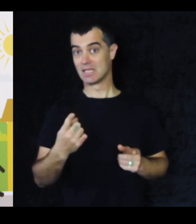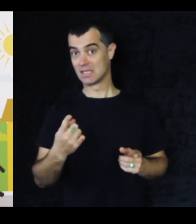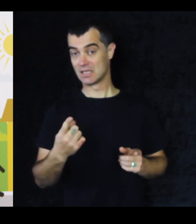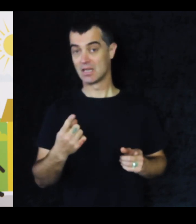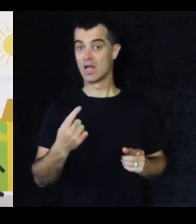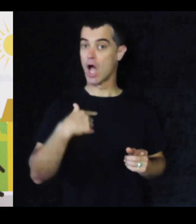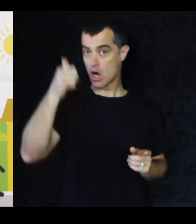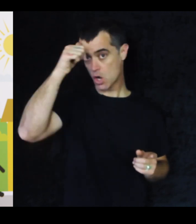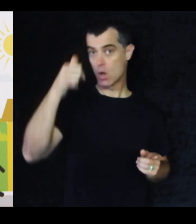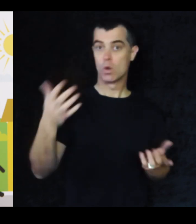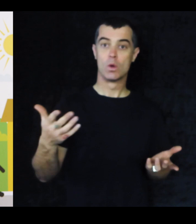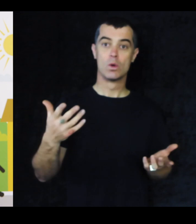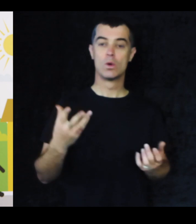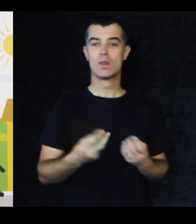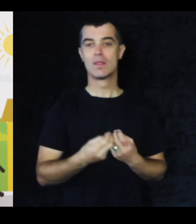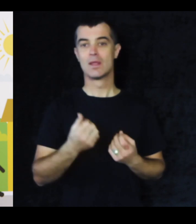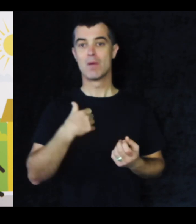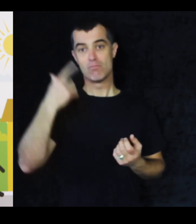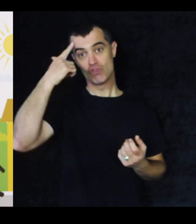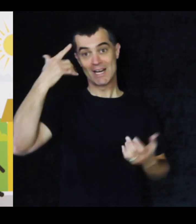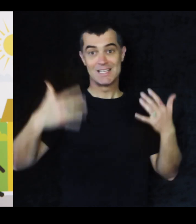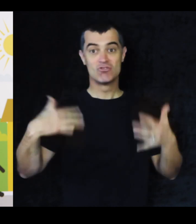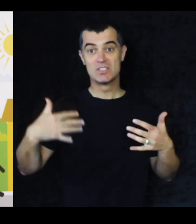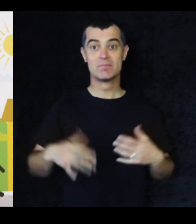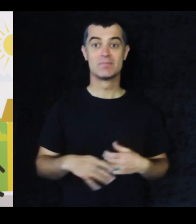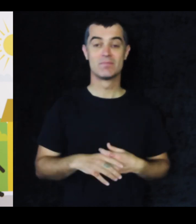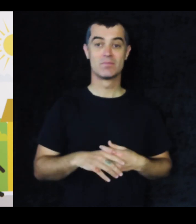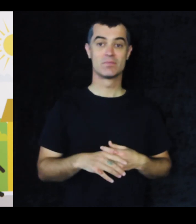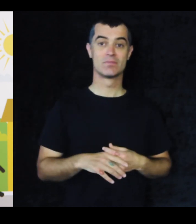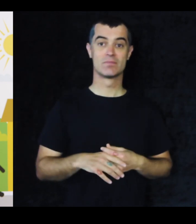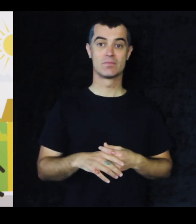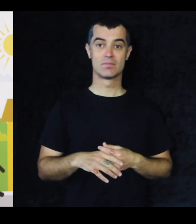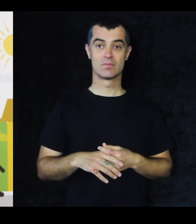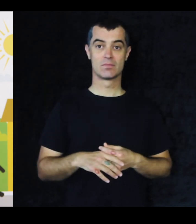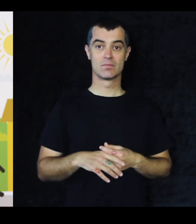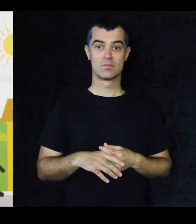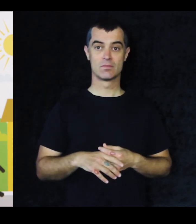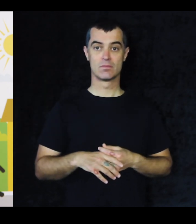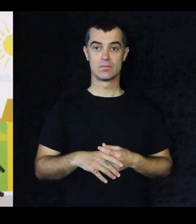say for myself. I know that with my brain injury,